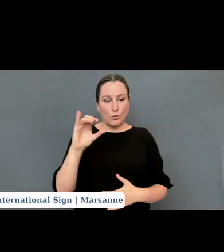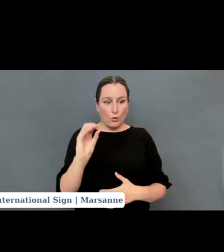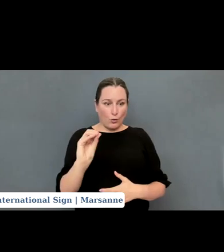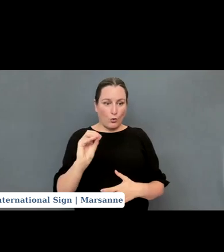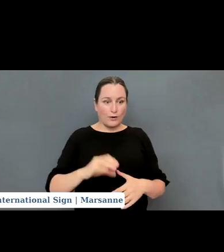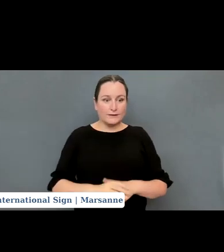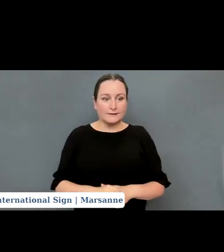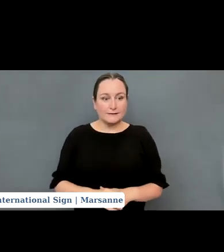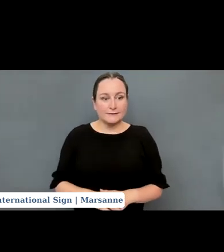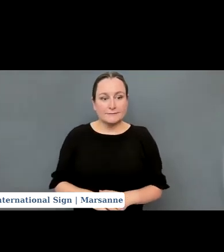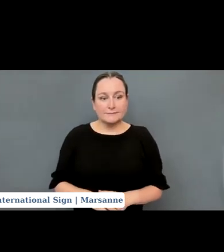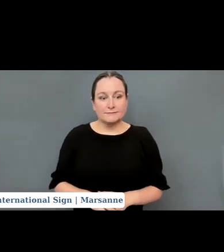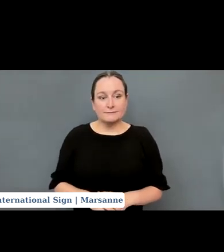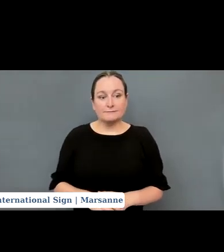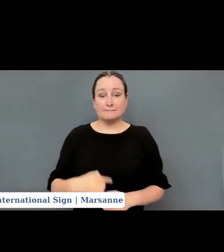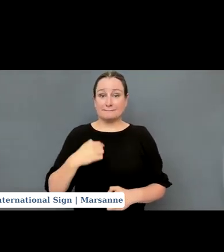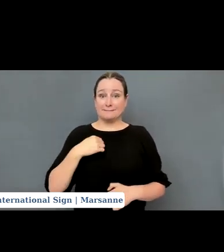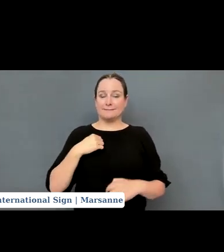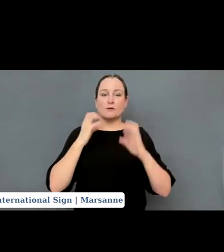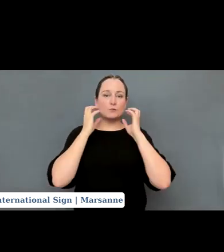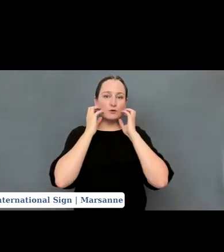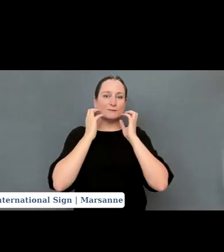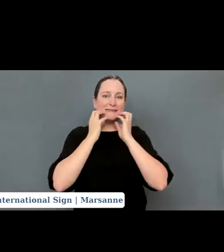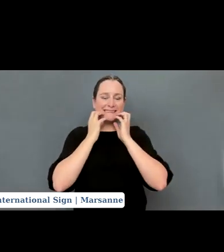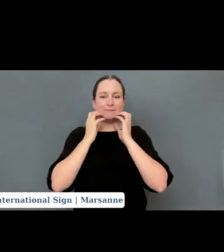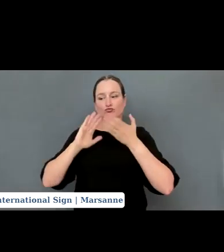I represent the platform of the Mozambican civil society